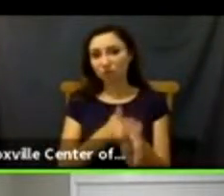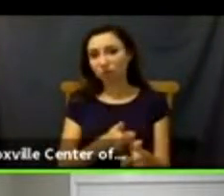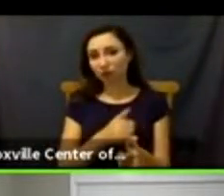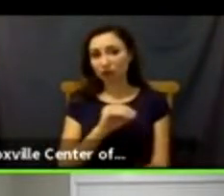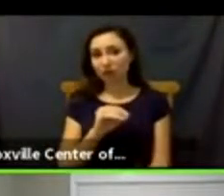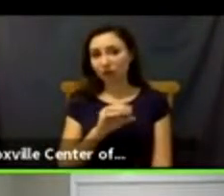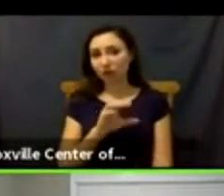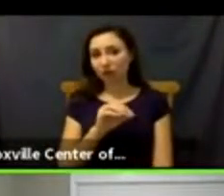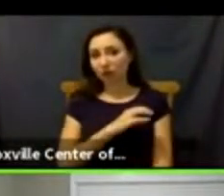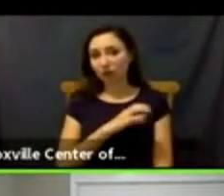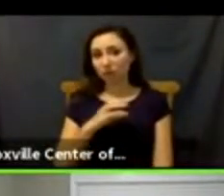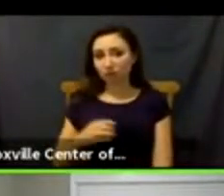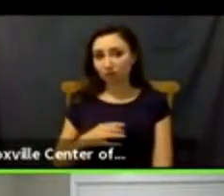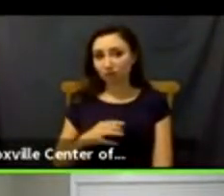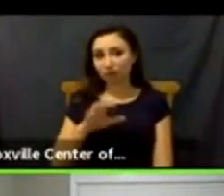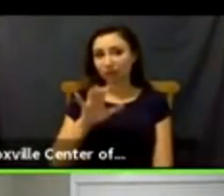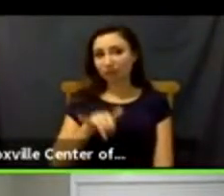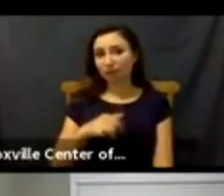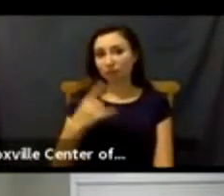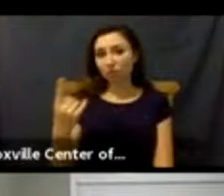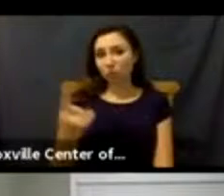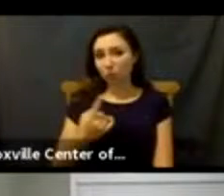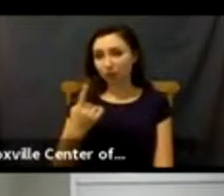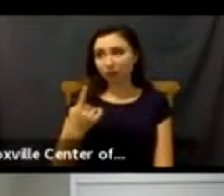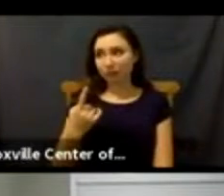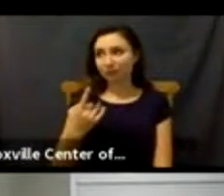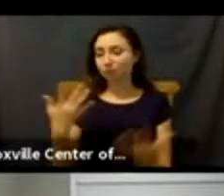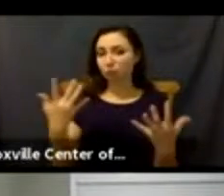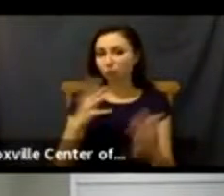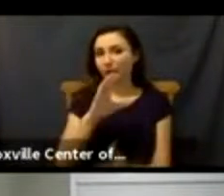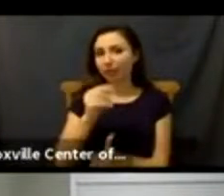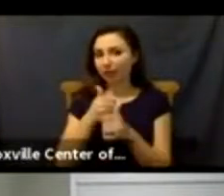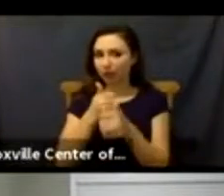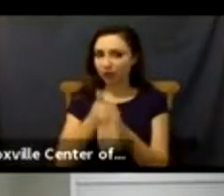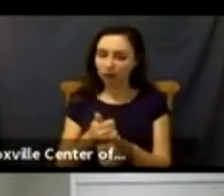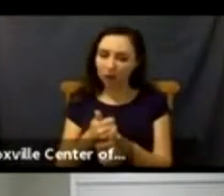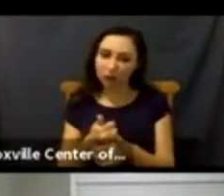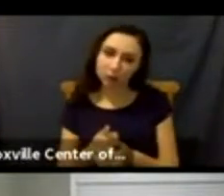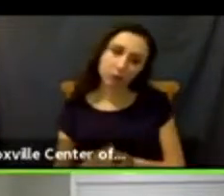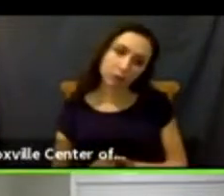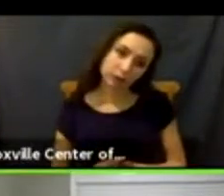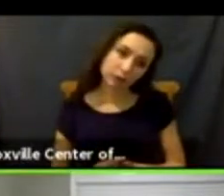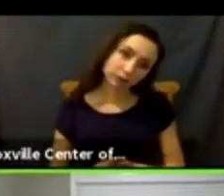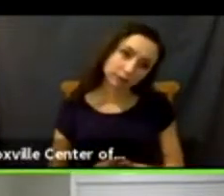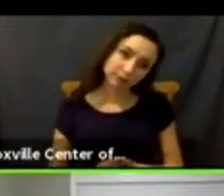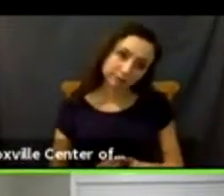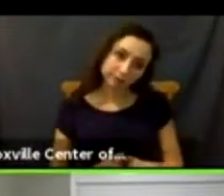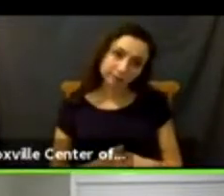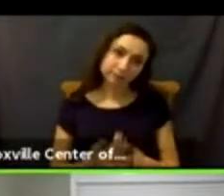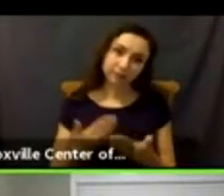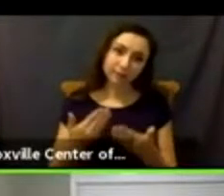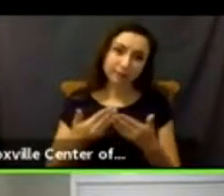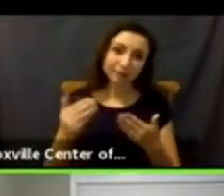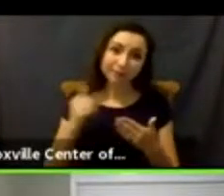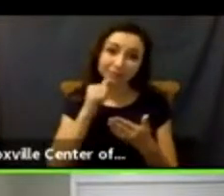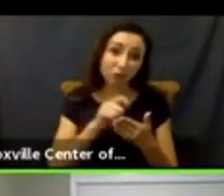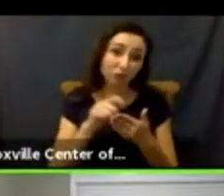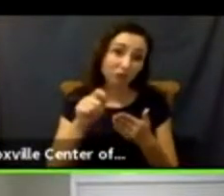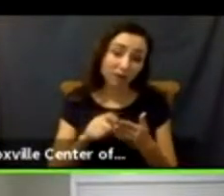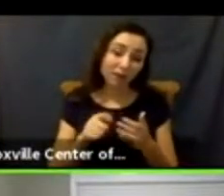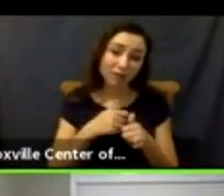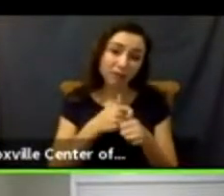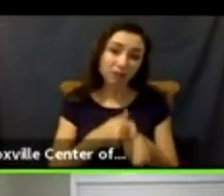a convention of the county that it's done that way. Some things just aren't written and are followed out